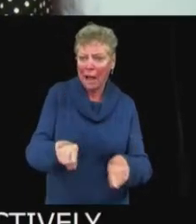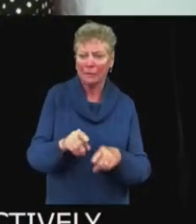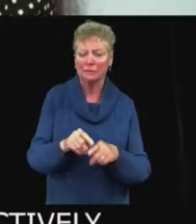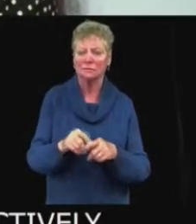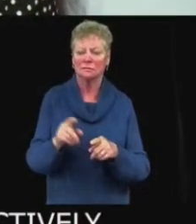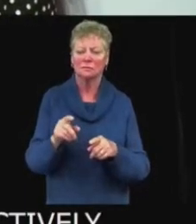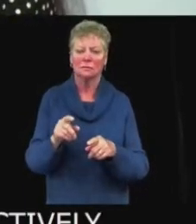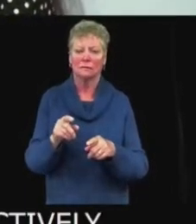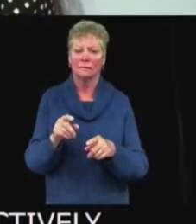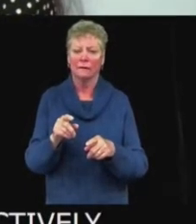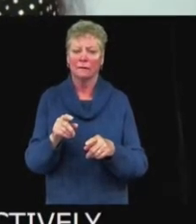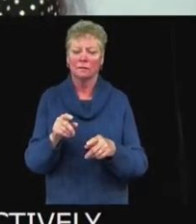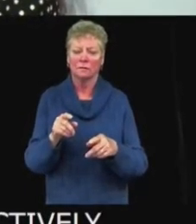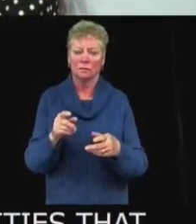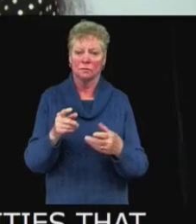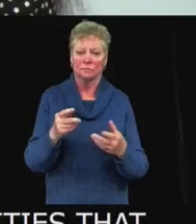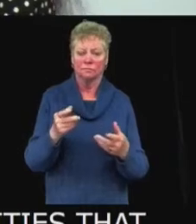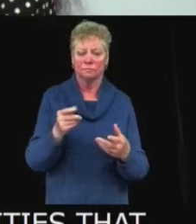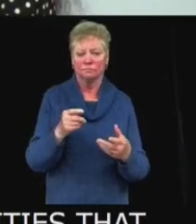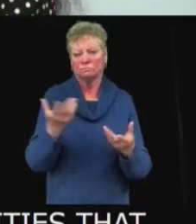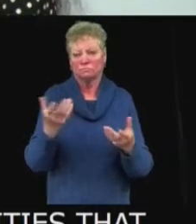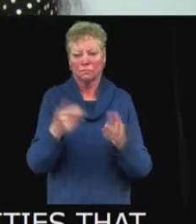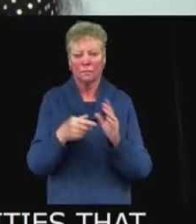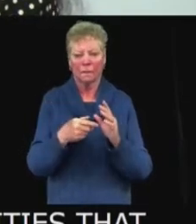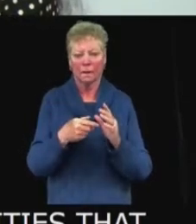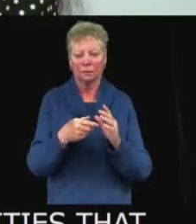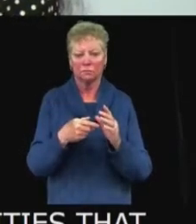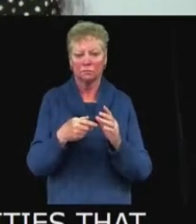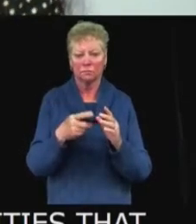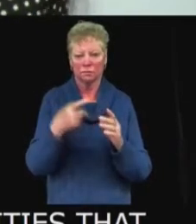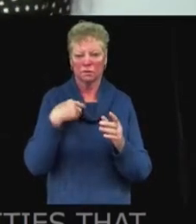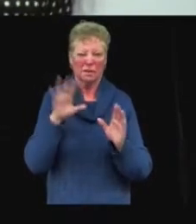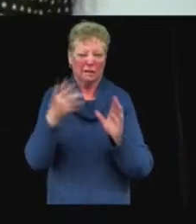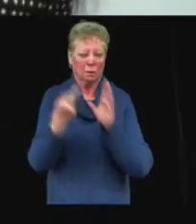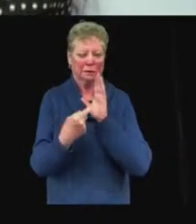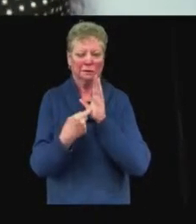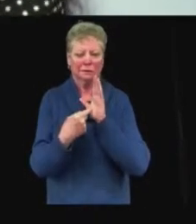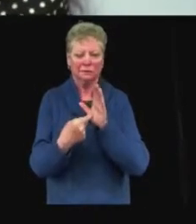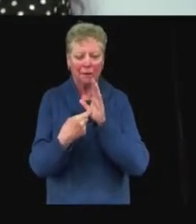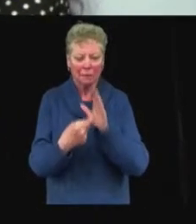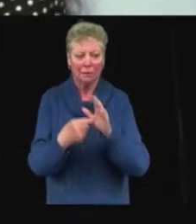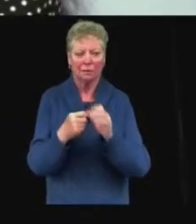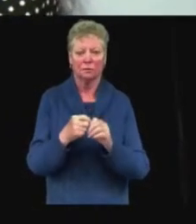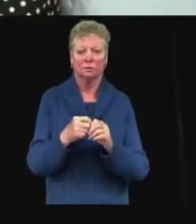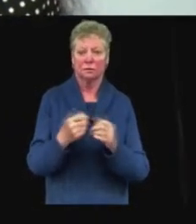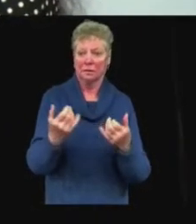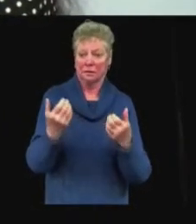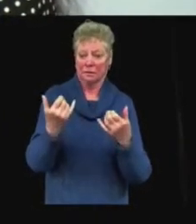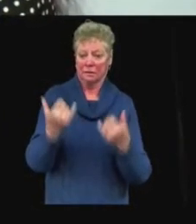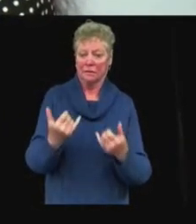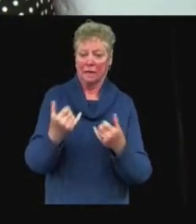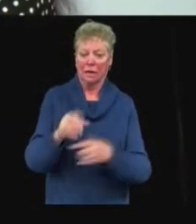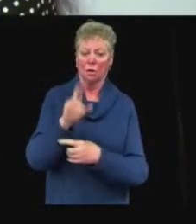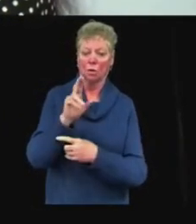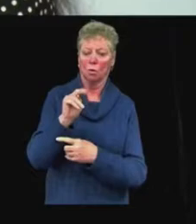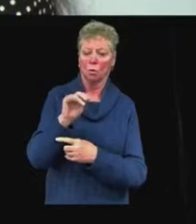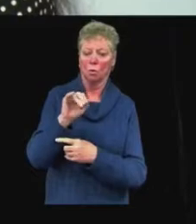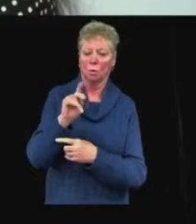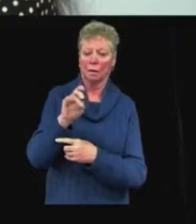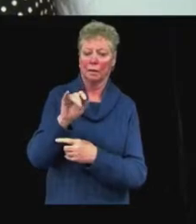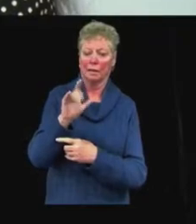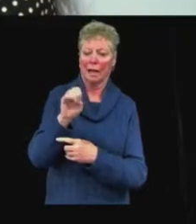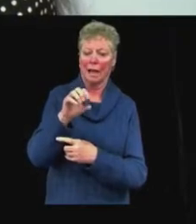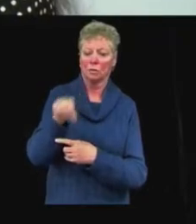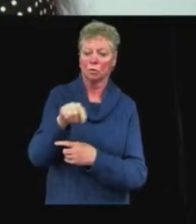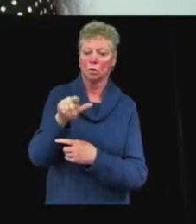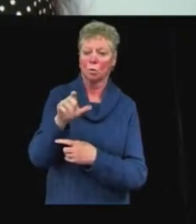communities that then experience the backlash. And I'll give just one current example. Many people right now from Uniacke Square are sending me photos